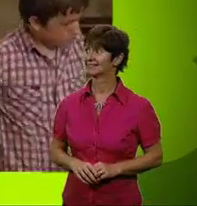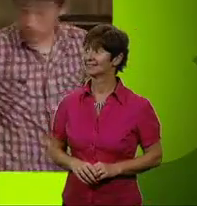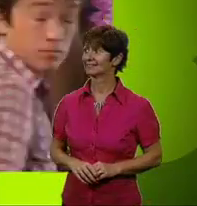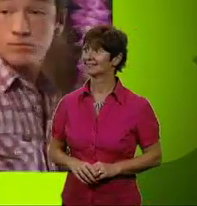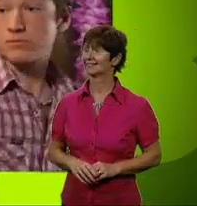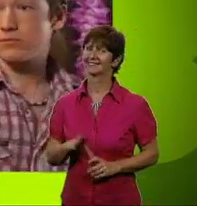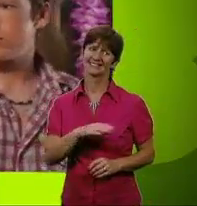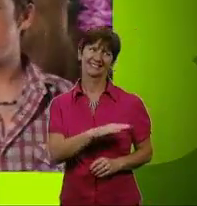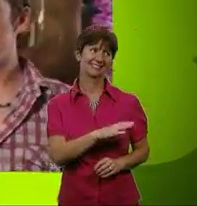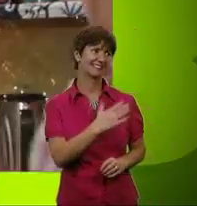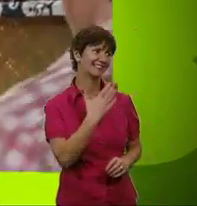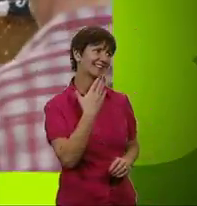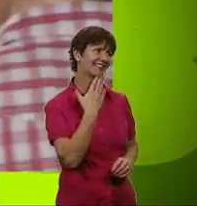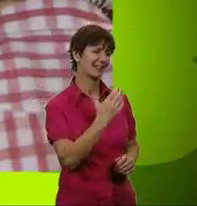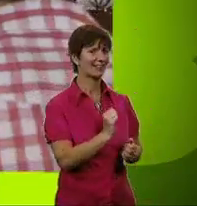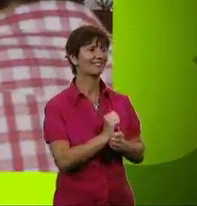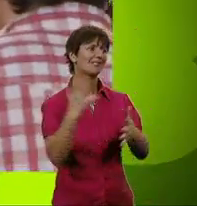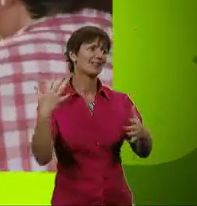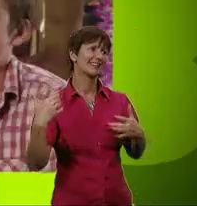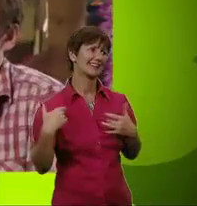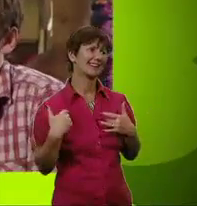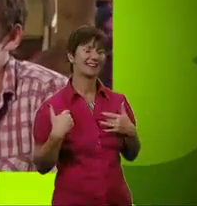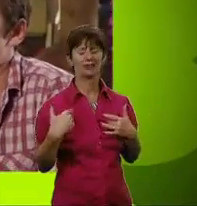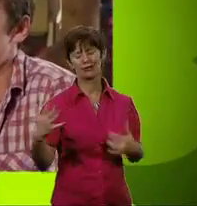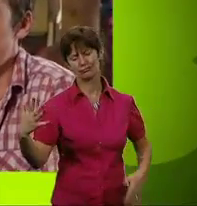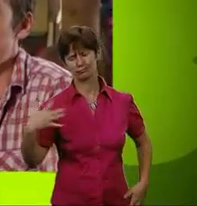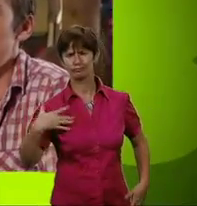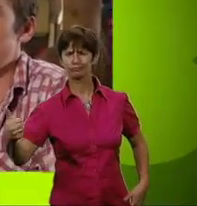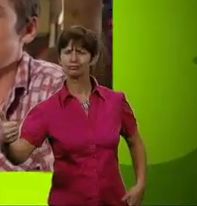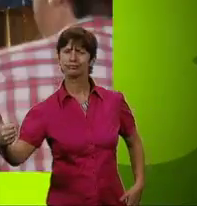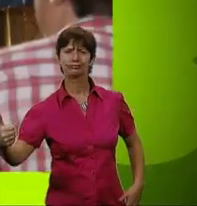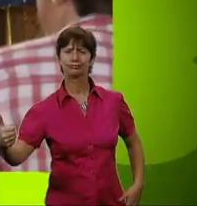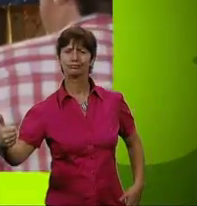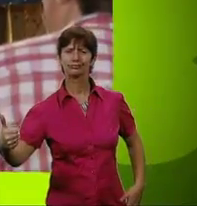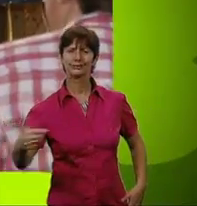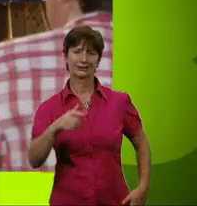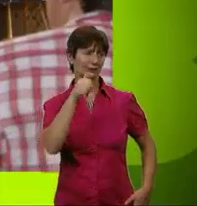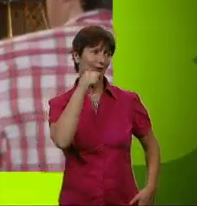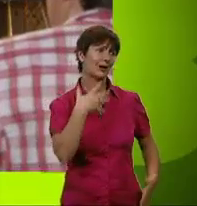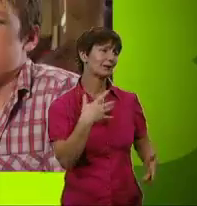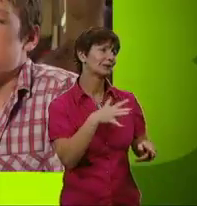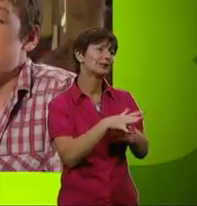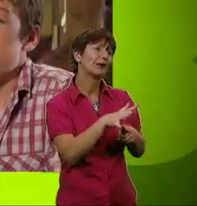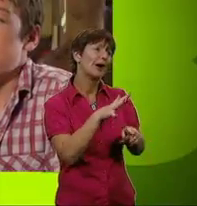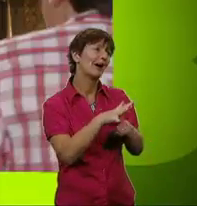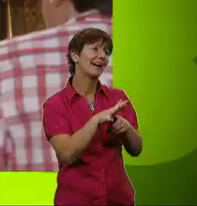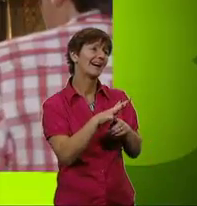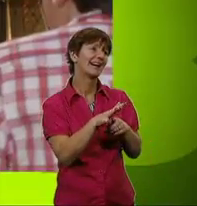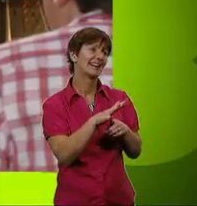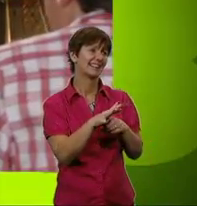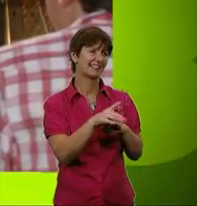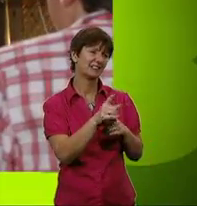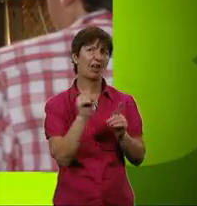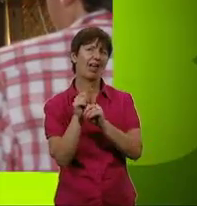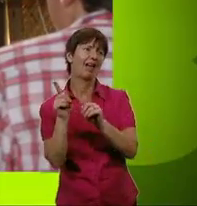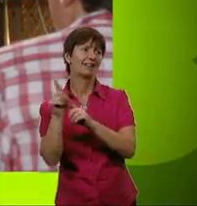Hey. Thanks for setting me free. Anytime. You know, I was only kidding with that. Cozying up to